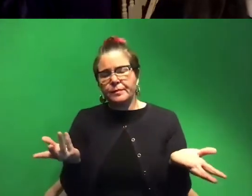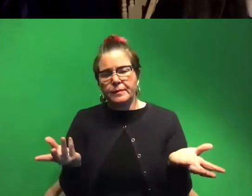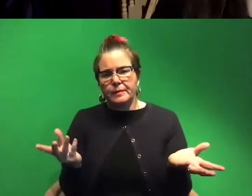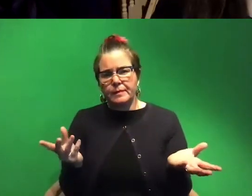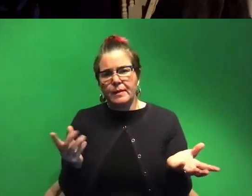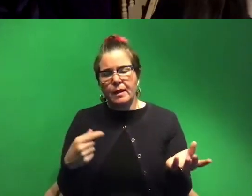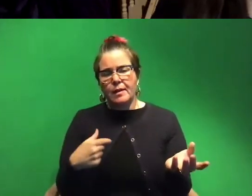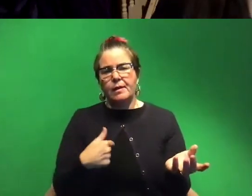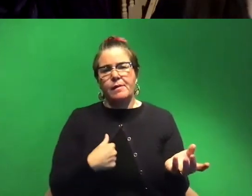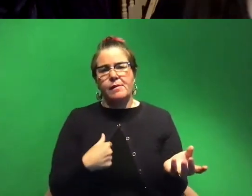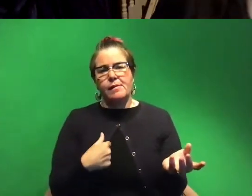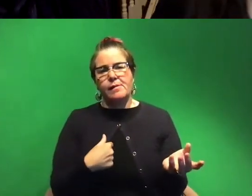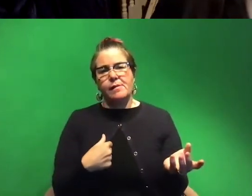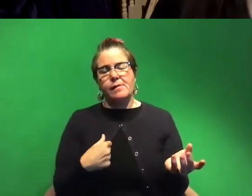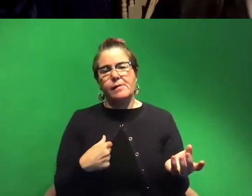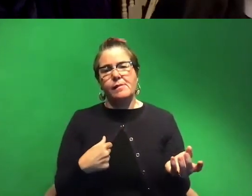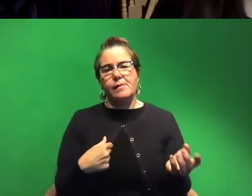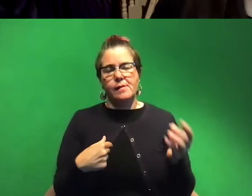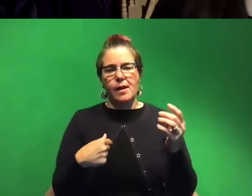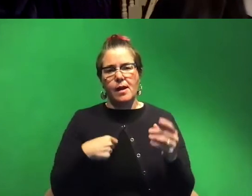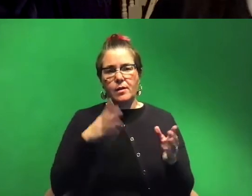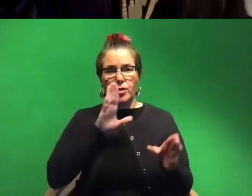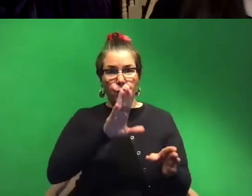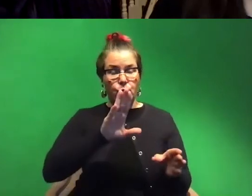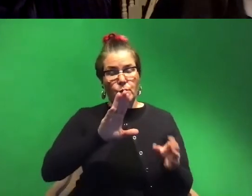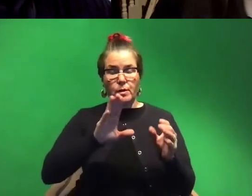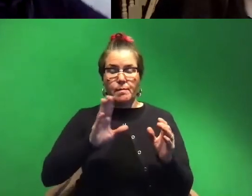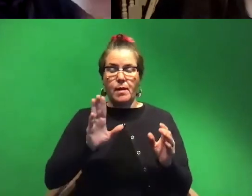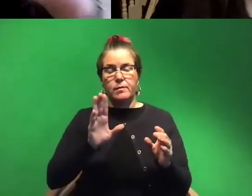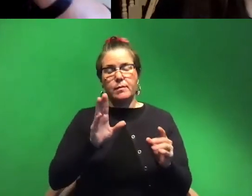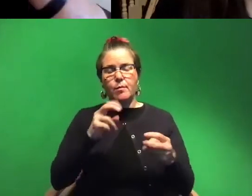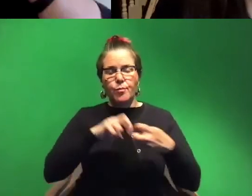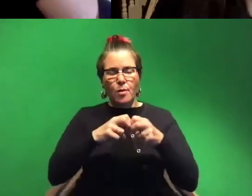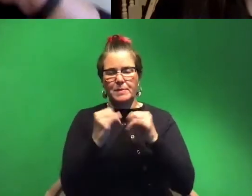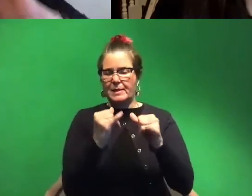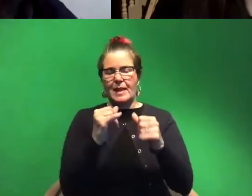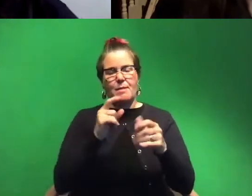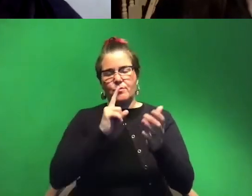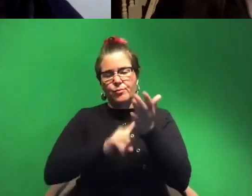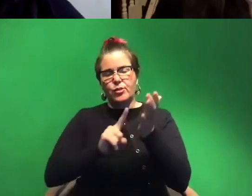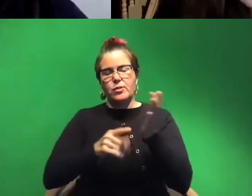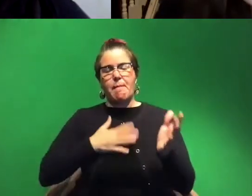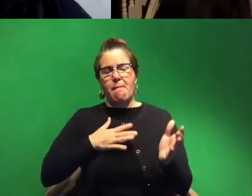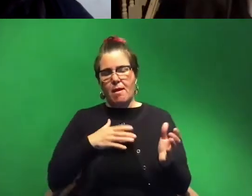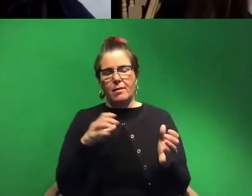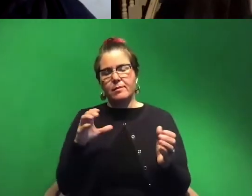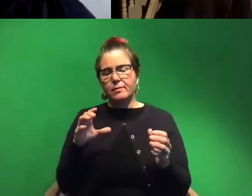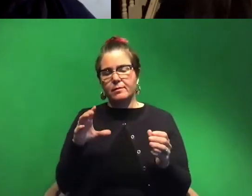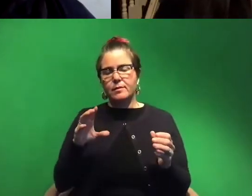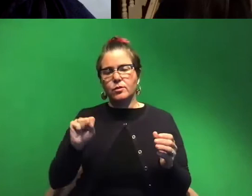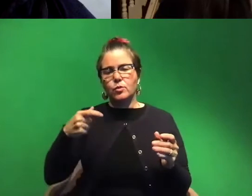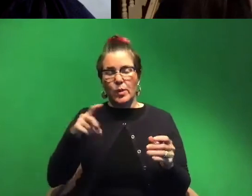the Euprimnoscolopi's genome. I went through all the problems that you're probably having now with cuttlefish. It's really